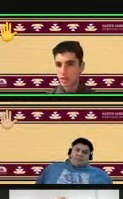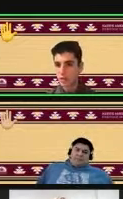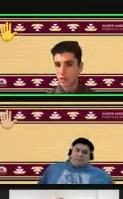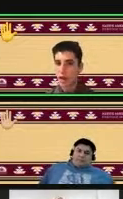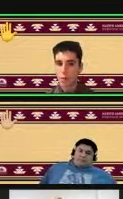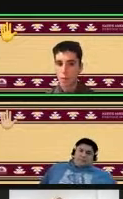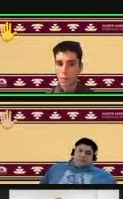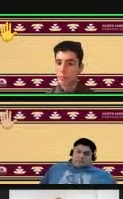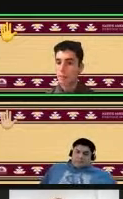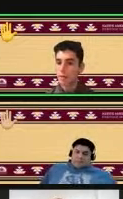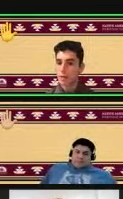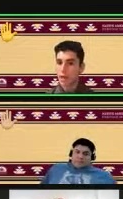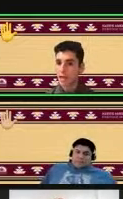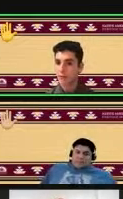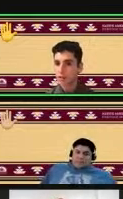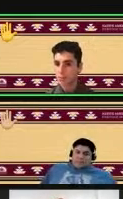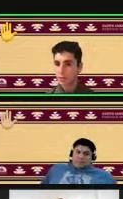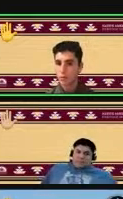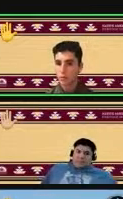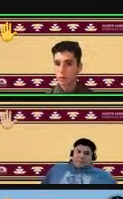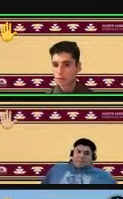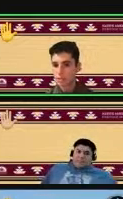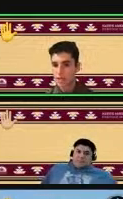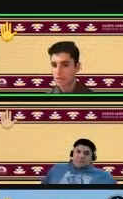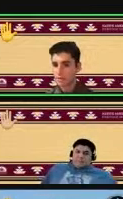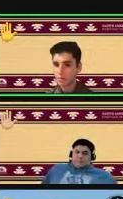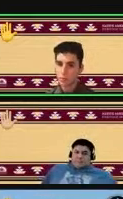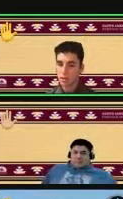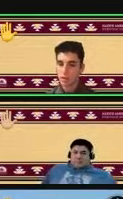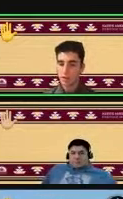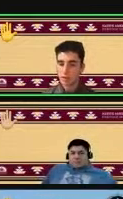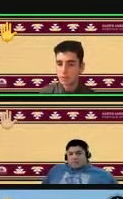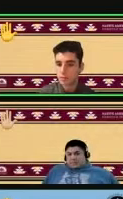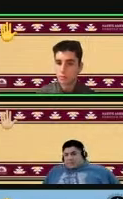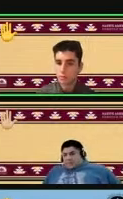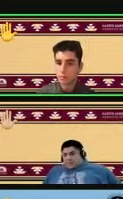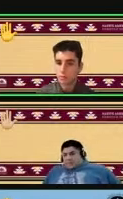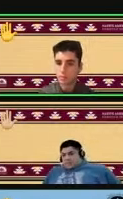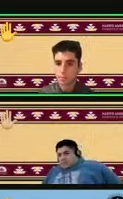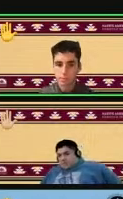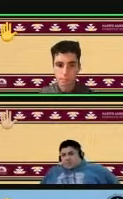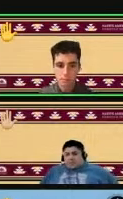and the nation that we might be actively competing for, or is that, do we not know?